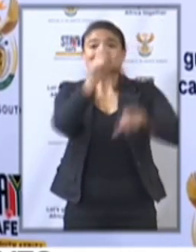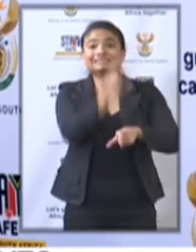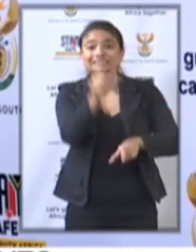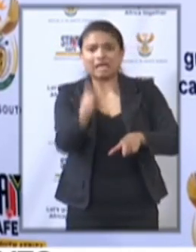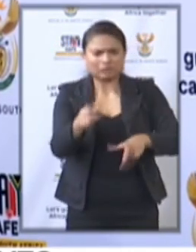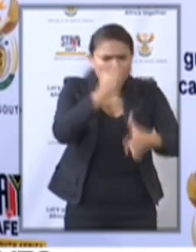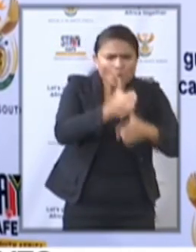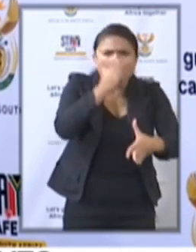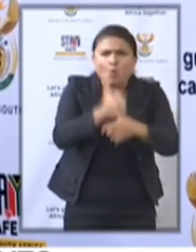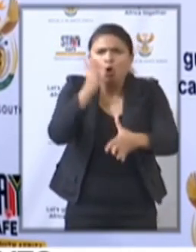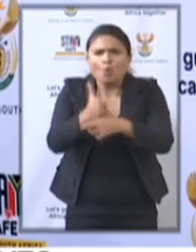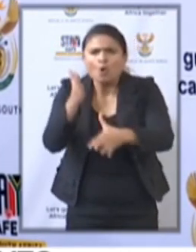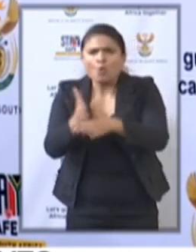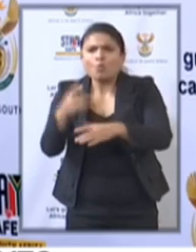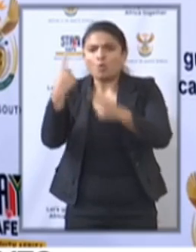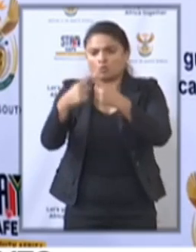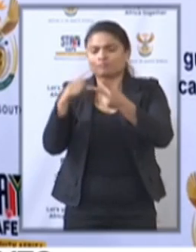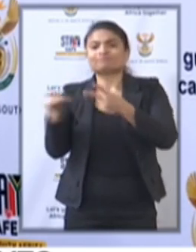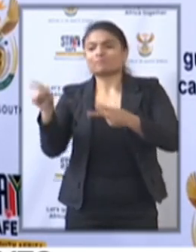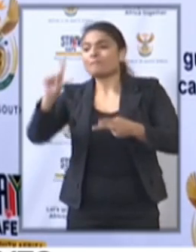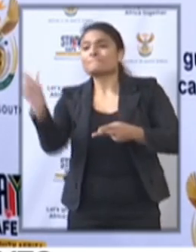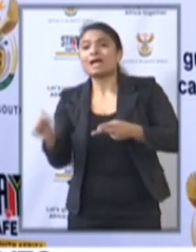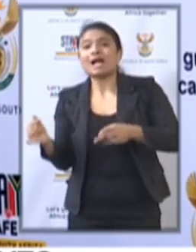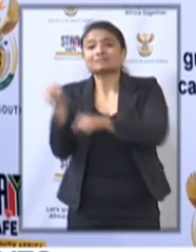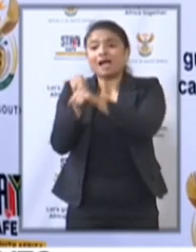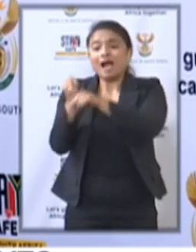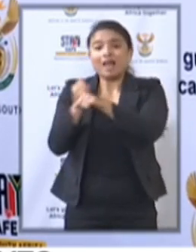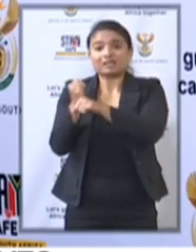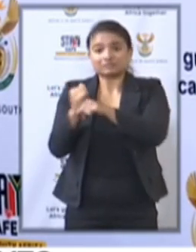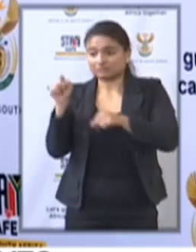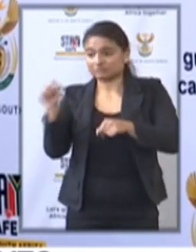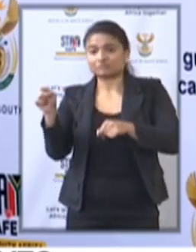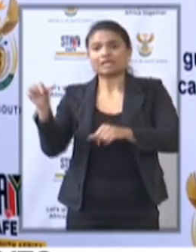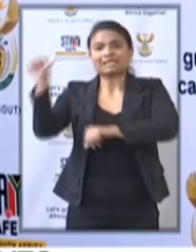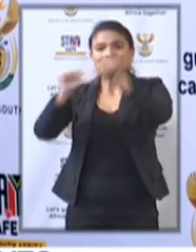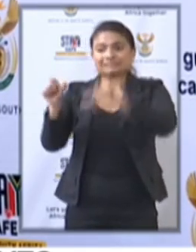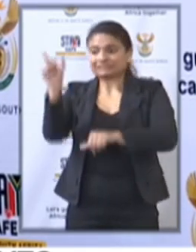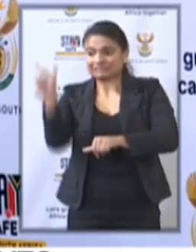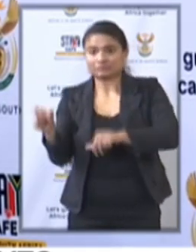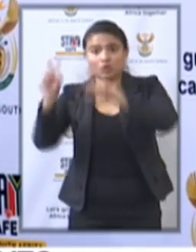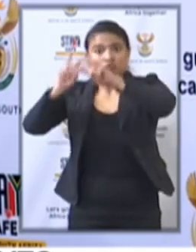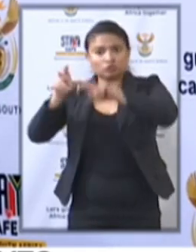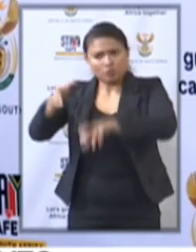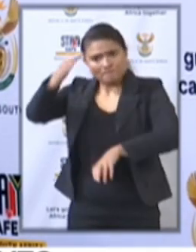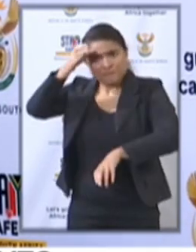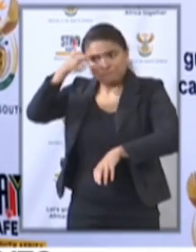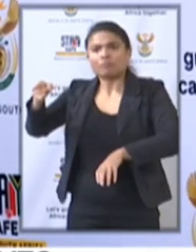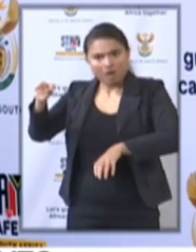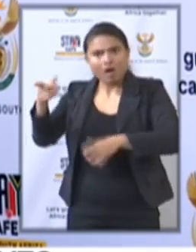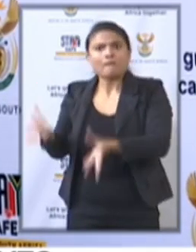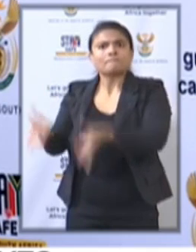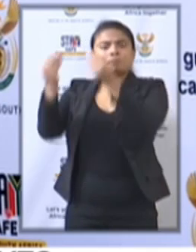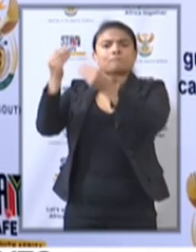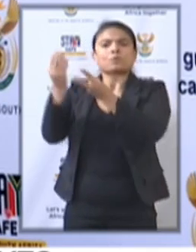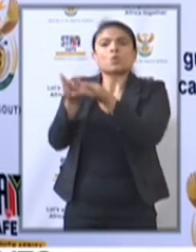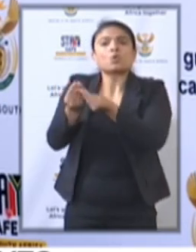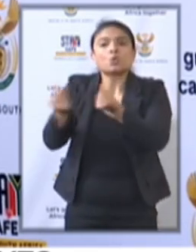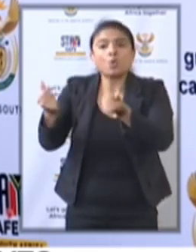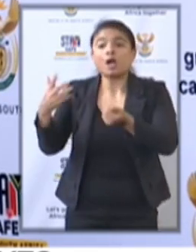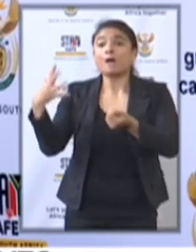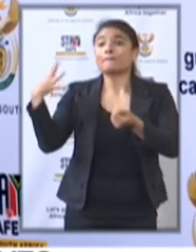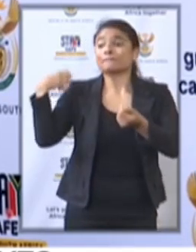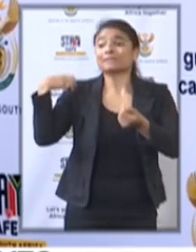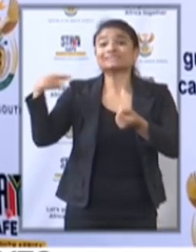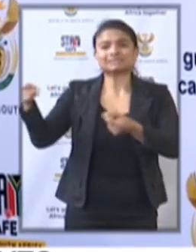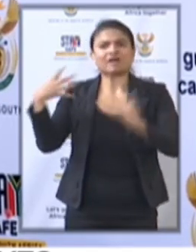the Madagascan researchers to try and look for the active ingredients that the minister referred to